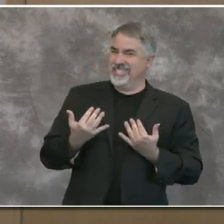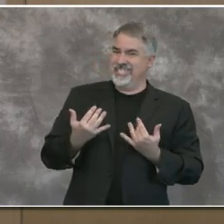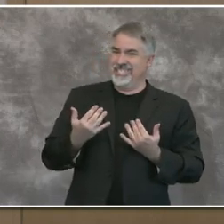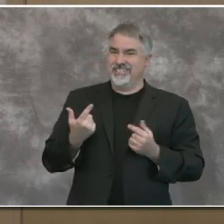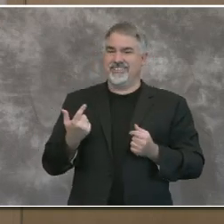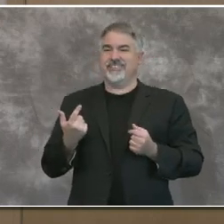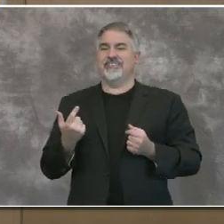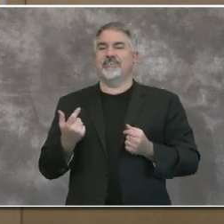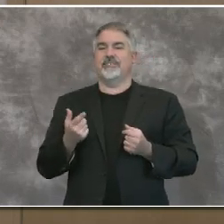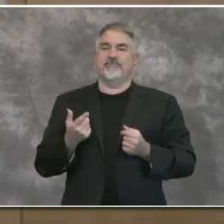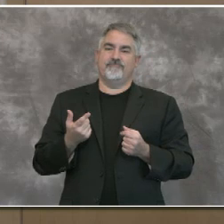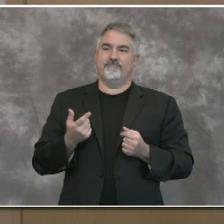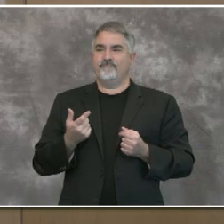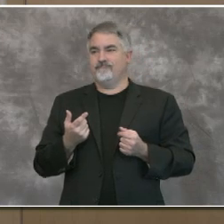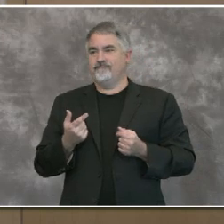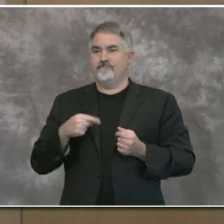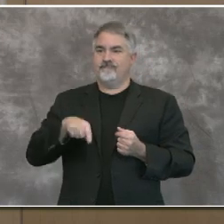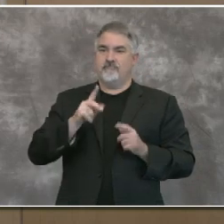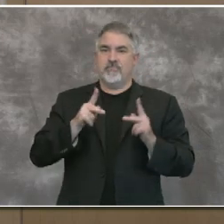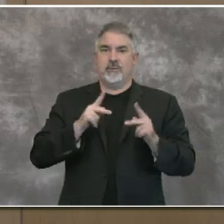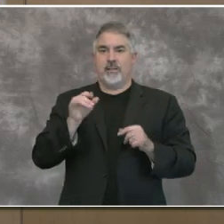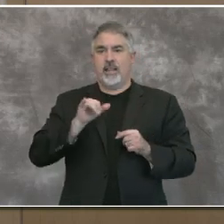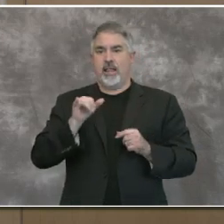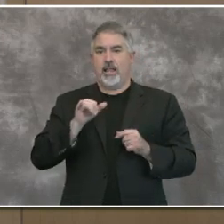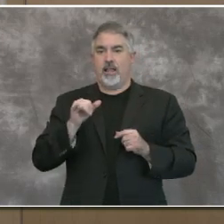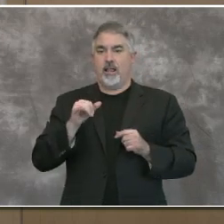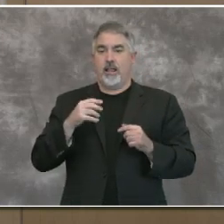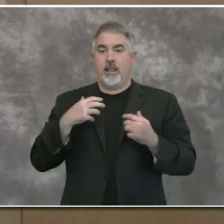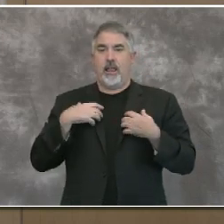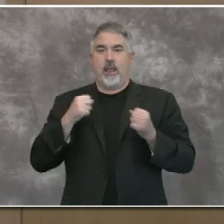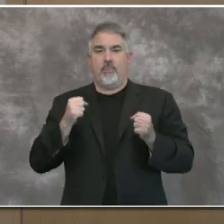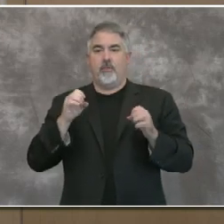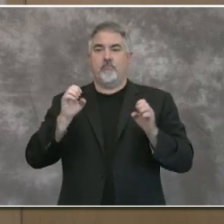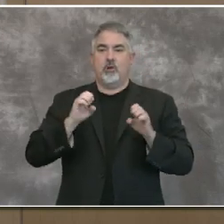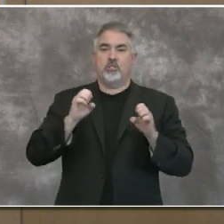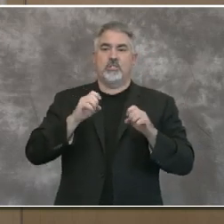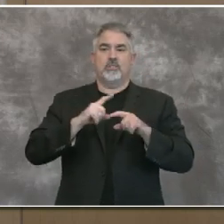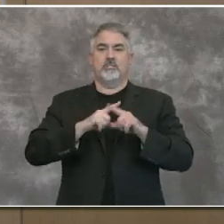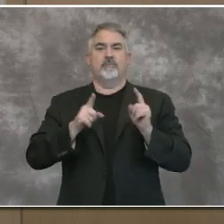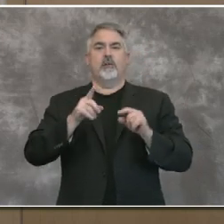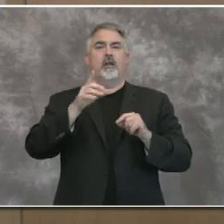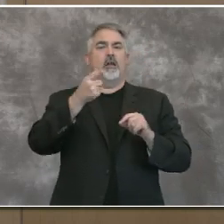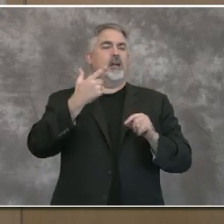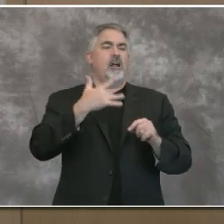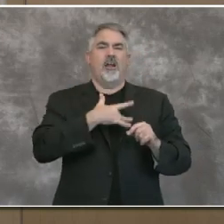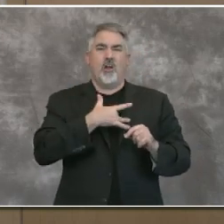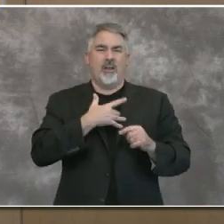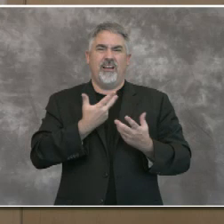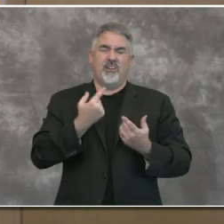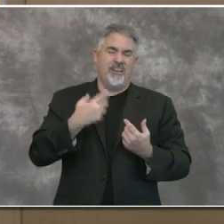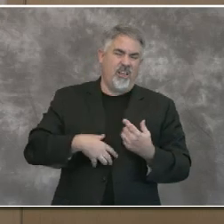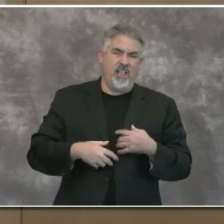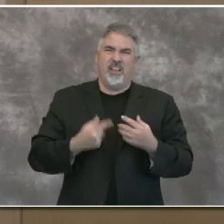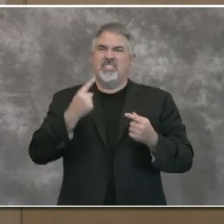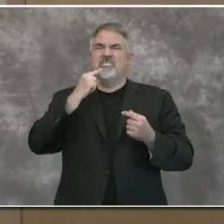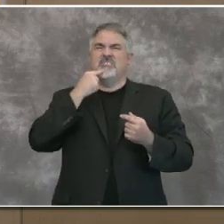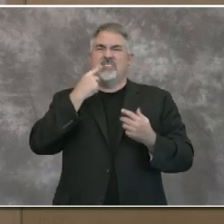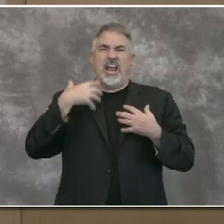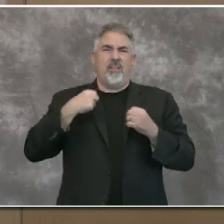that have real, true health emergencies. But this social distancing may have help with